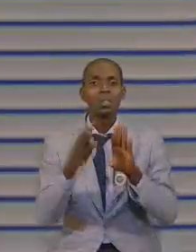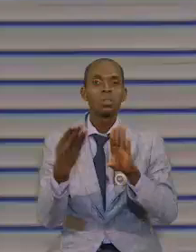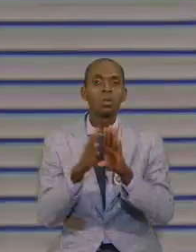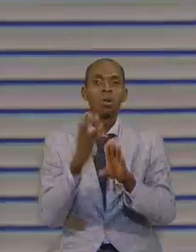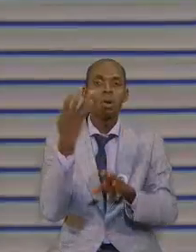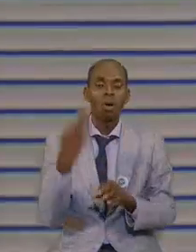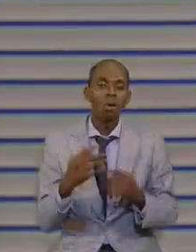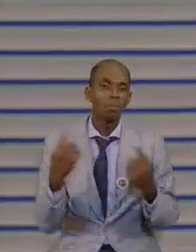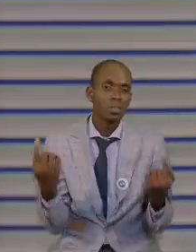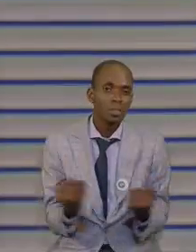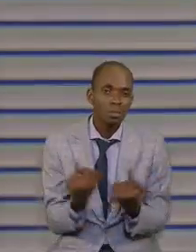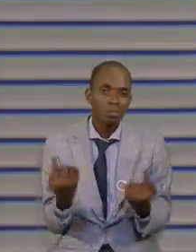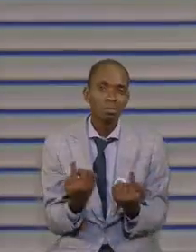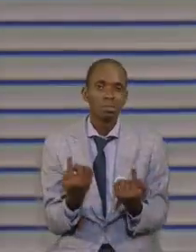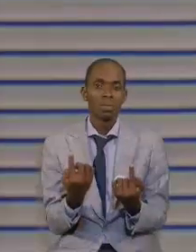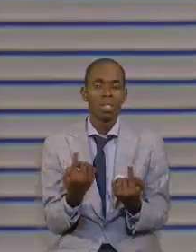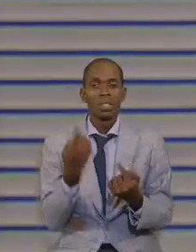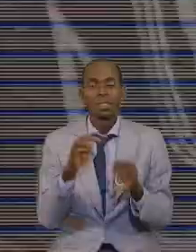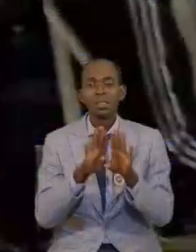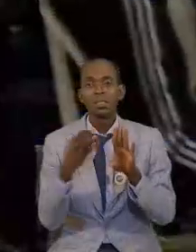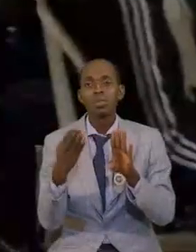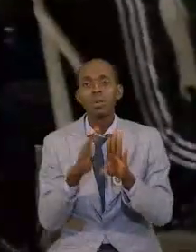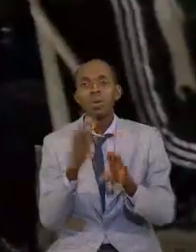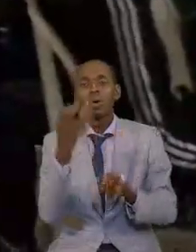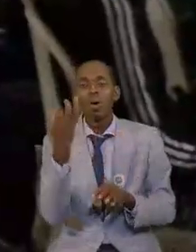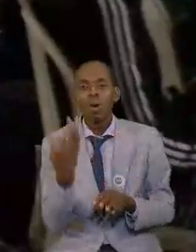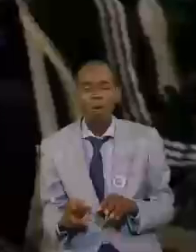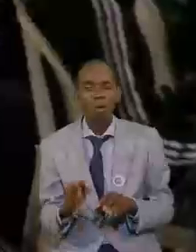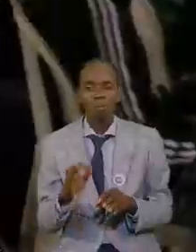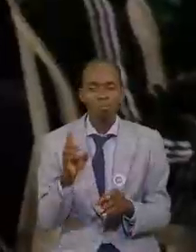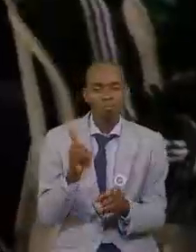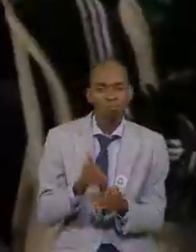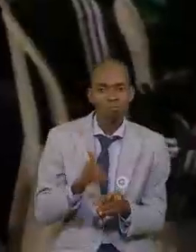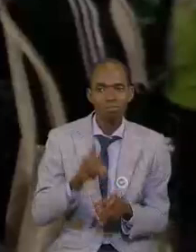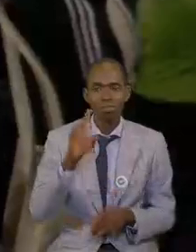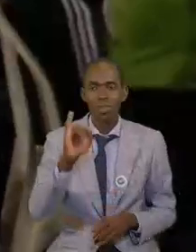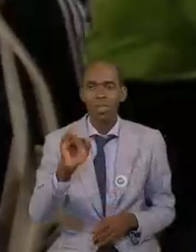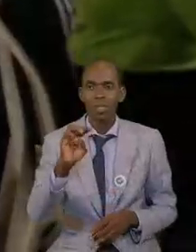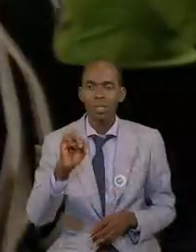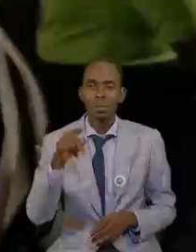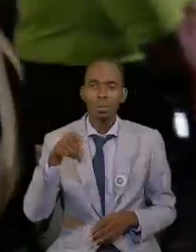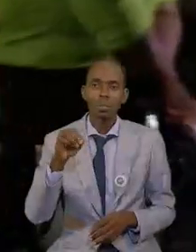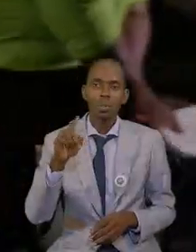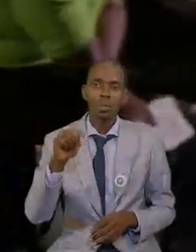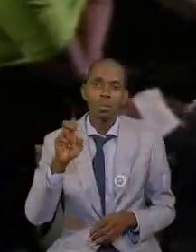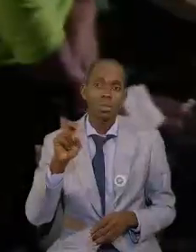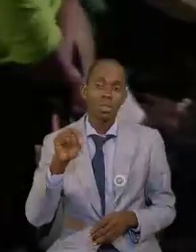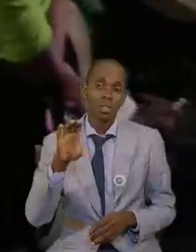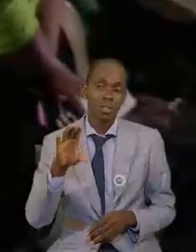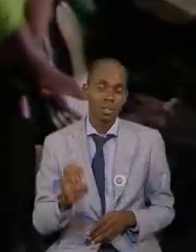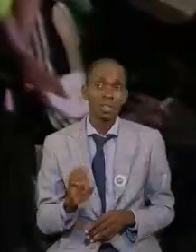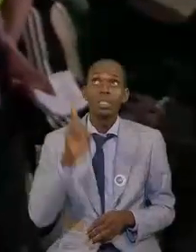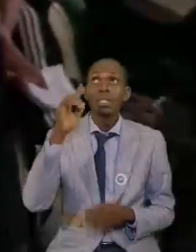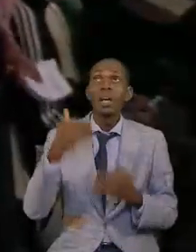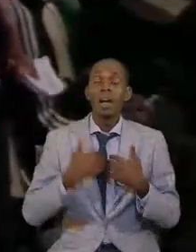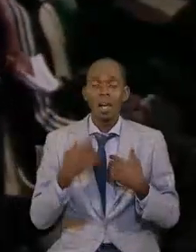sin, the door of impotence. He has the key for